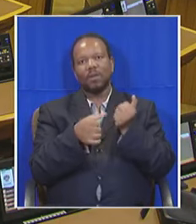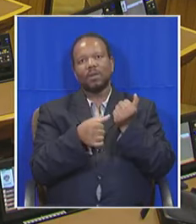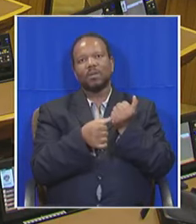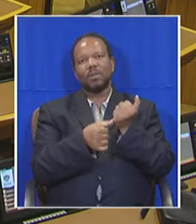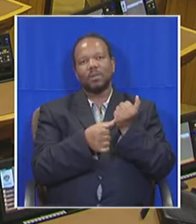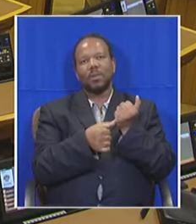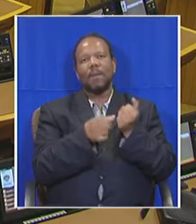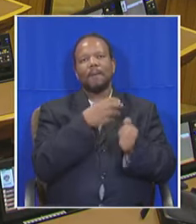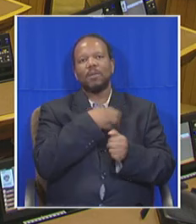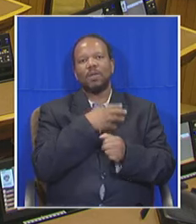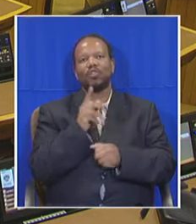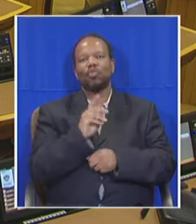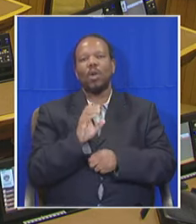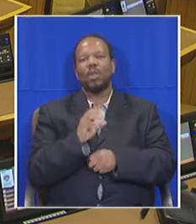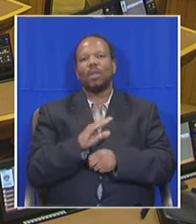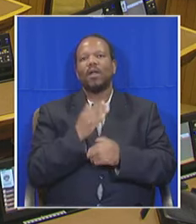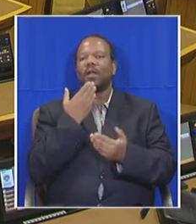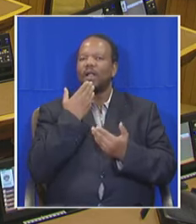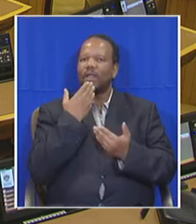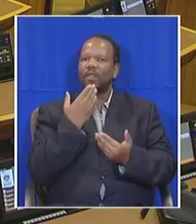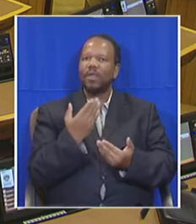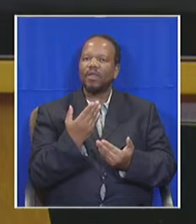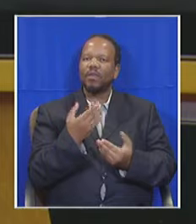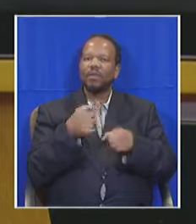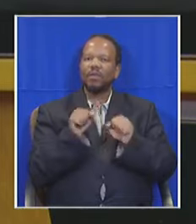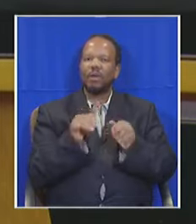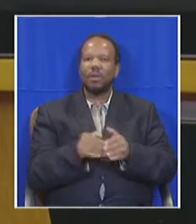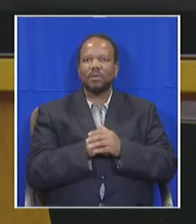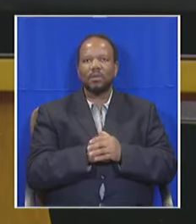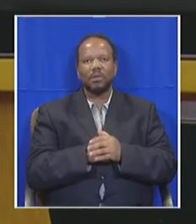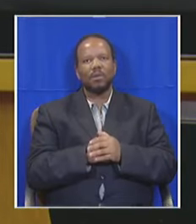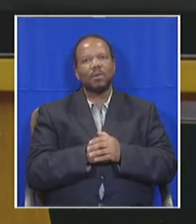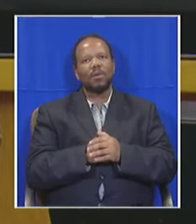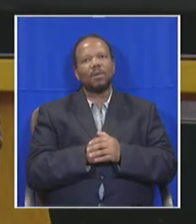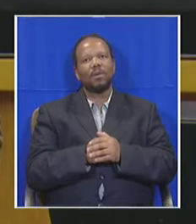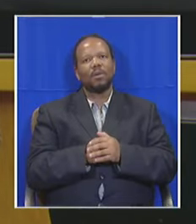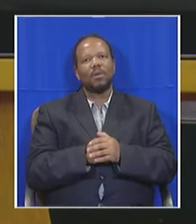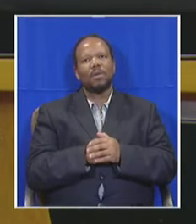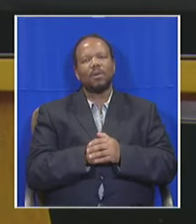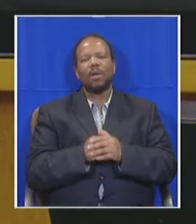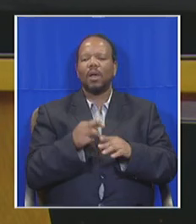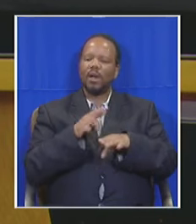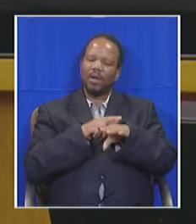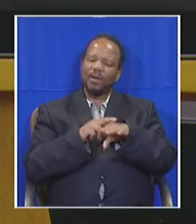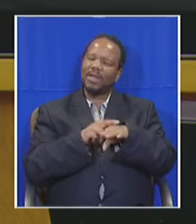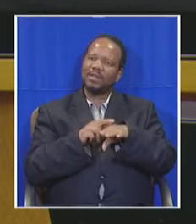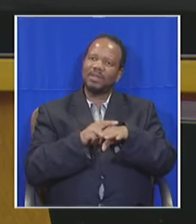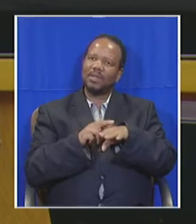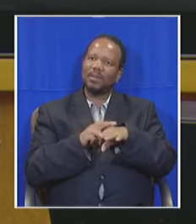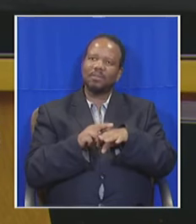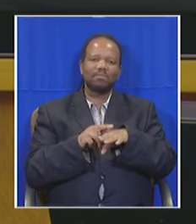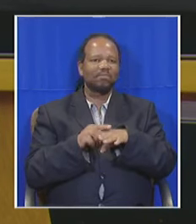Chohan. Thank you very much, Chairperson. Certainly racism, whether it be at